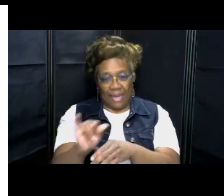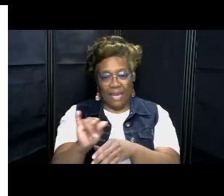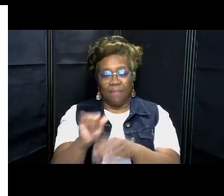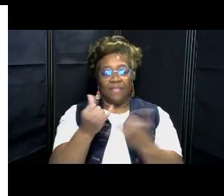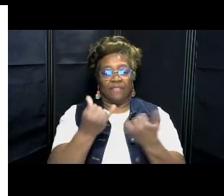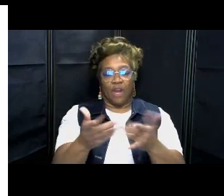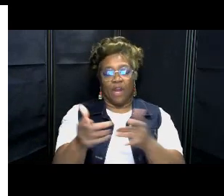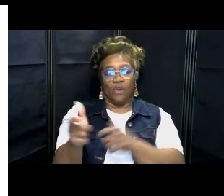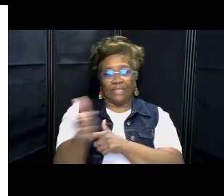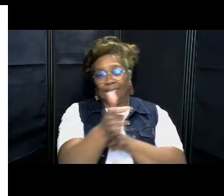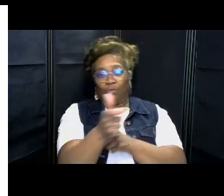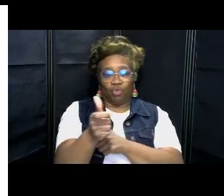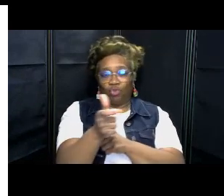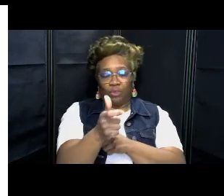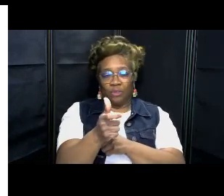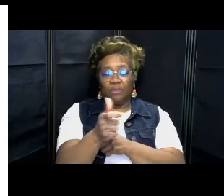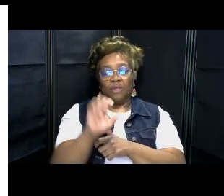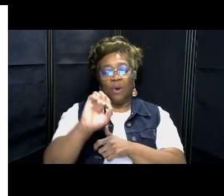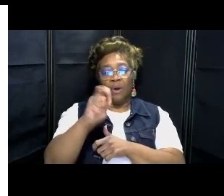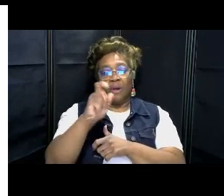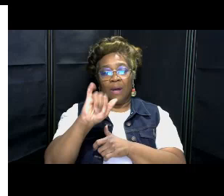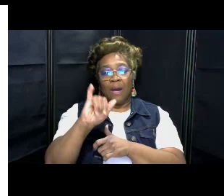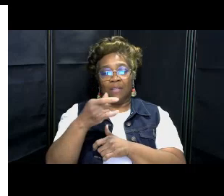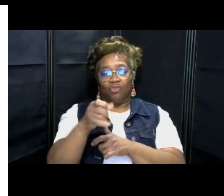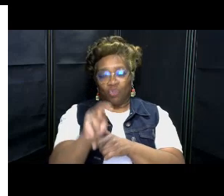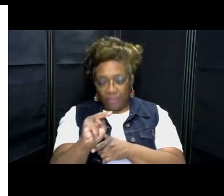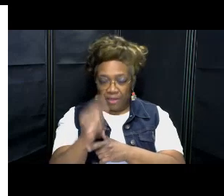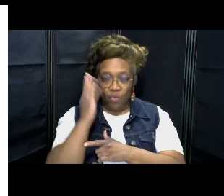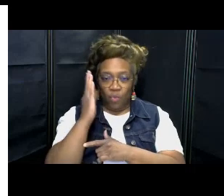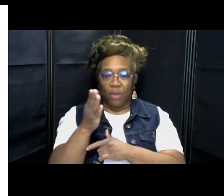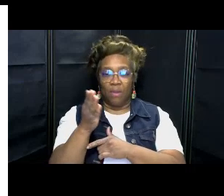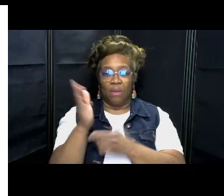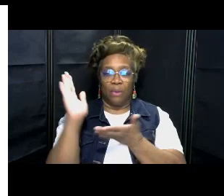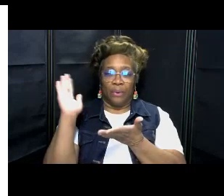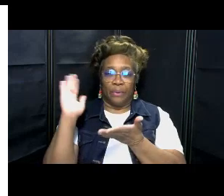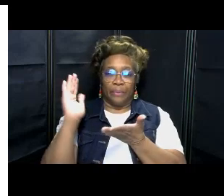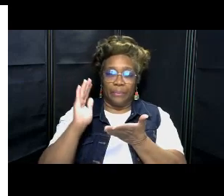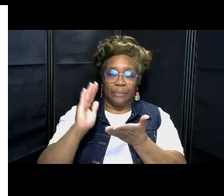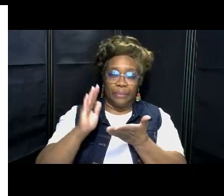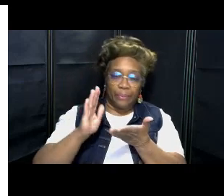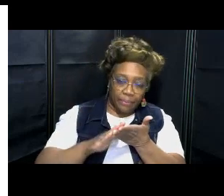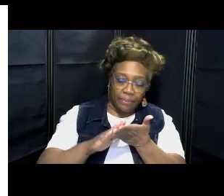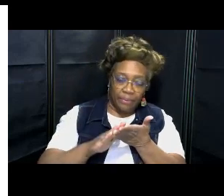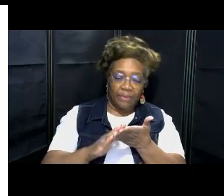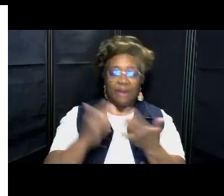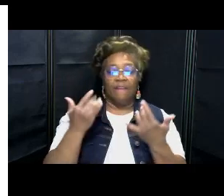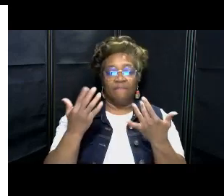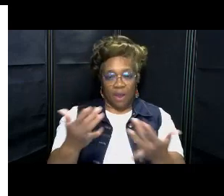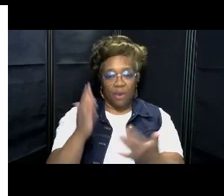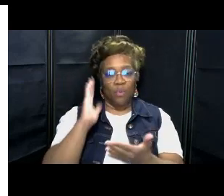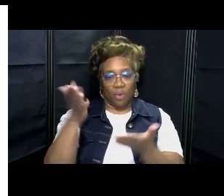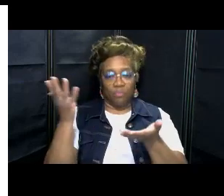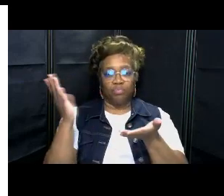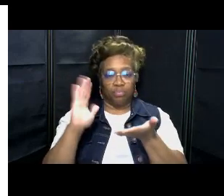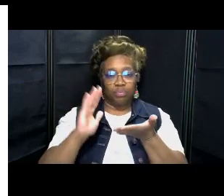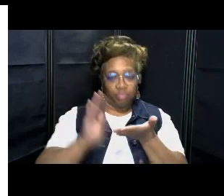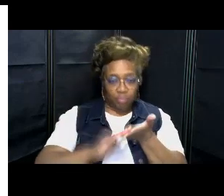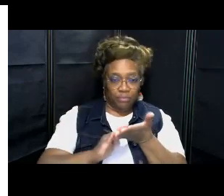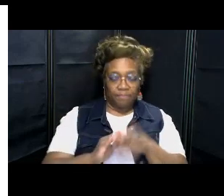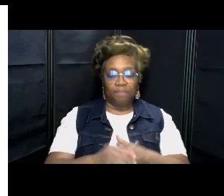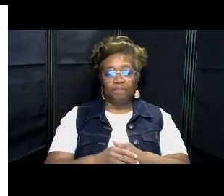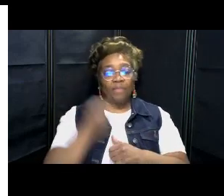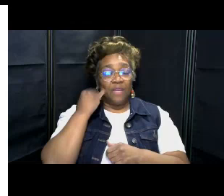to remove the oxygen, just like we put the top on. That's the take away the oxygen, put the fire out. Now, if you are using